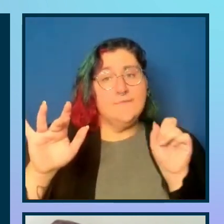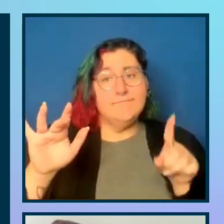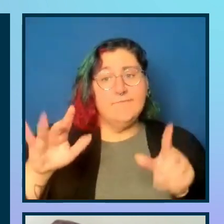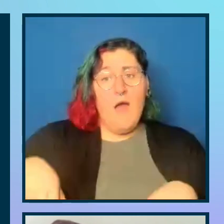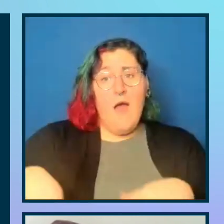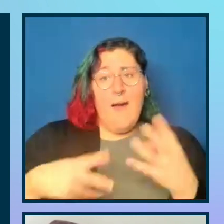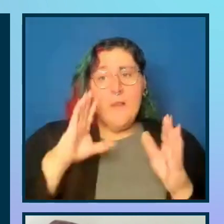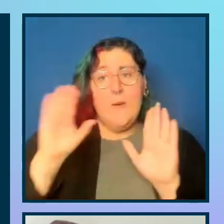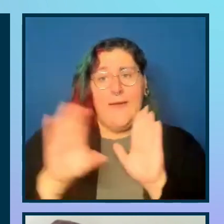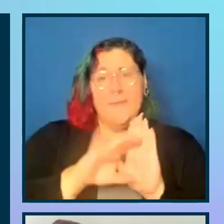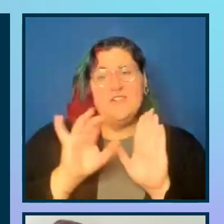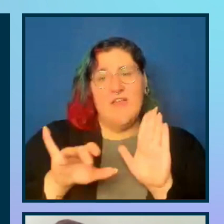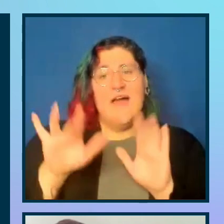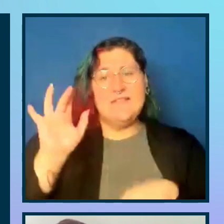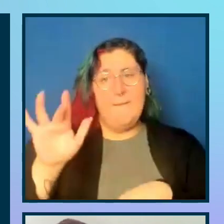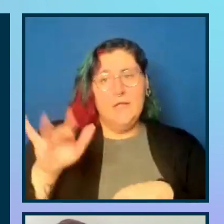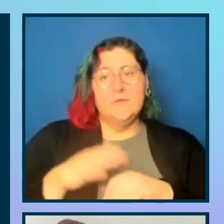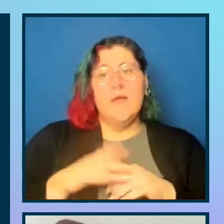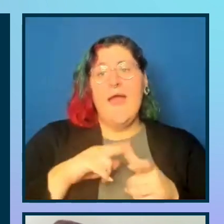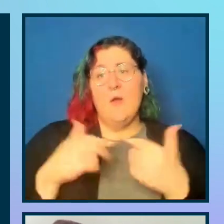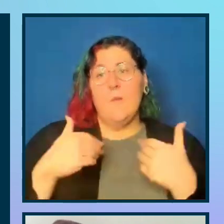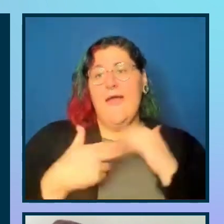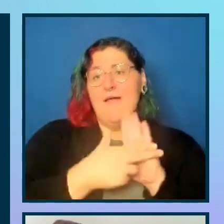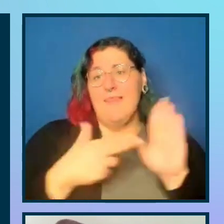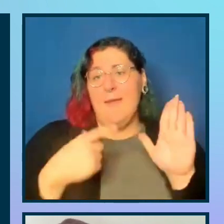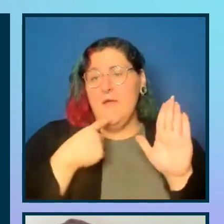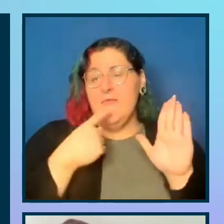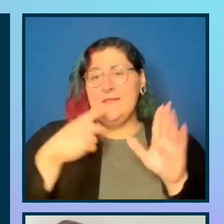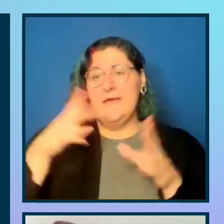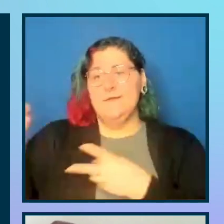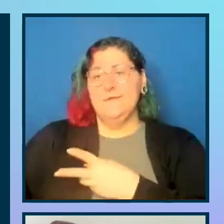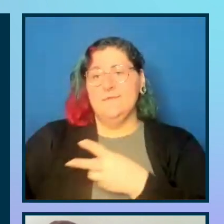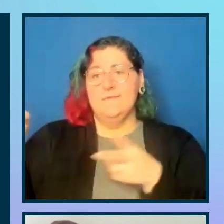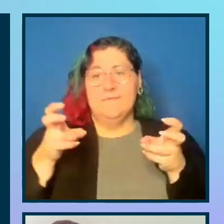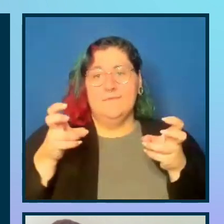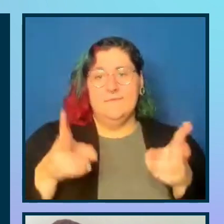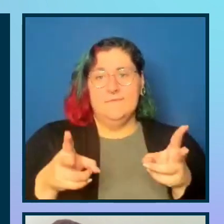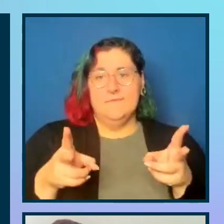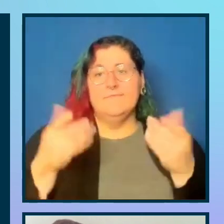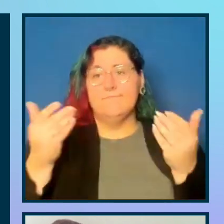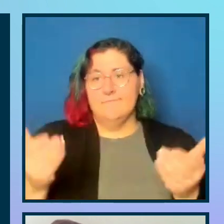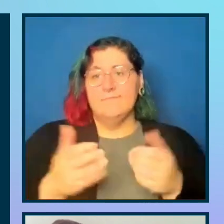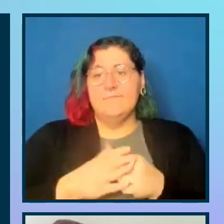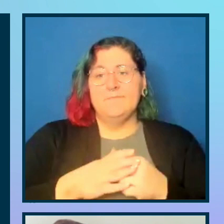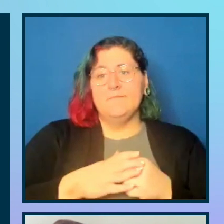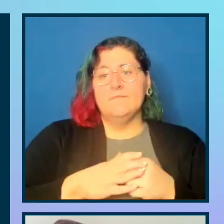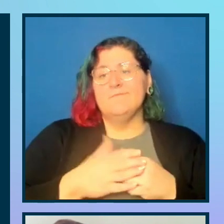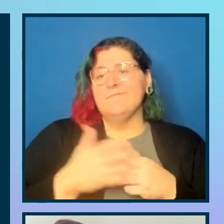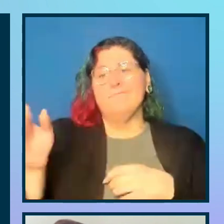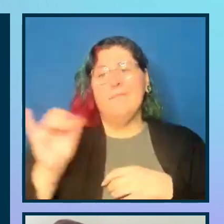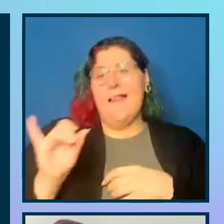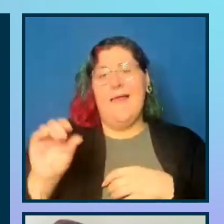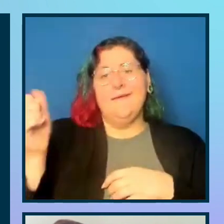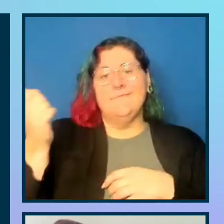we have a queue or a label which says drag or drop the file here. So like any other upload form, when we click